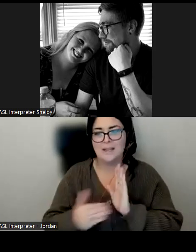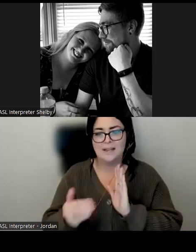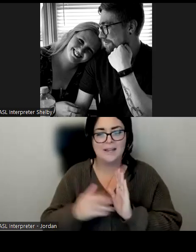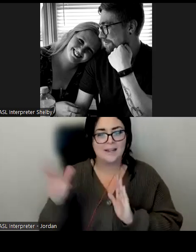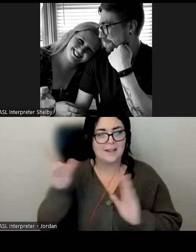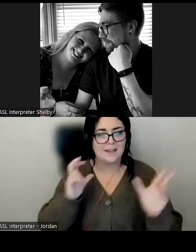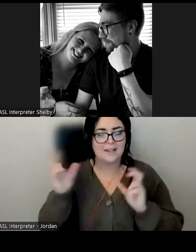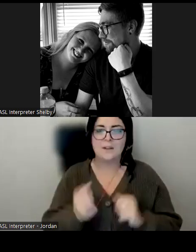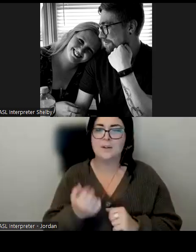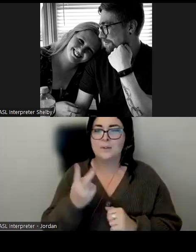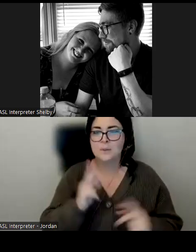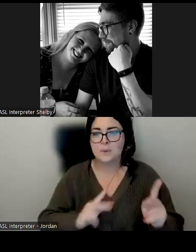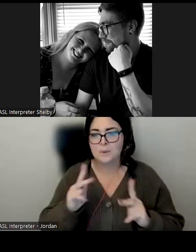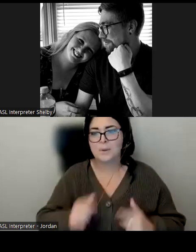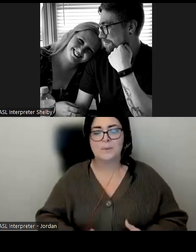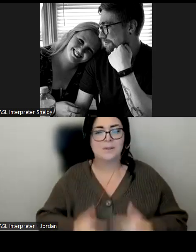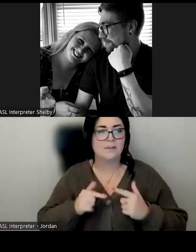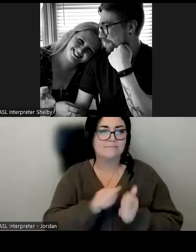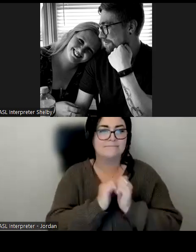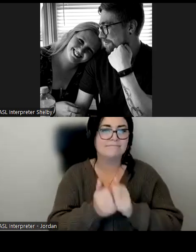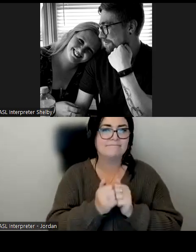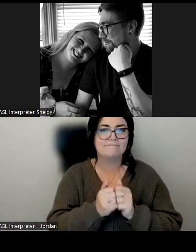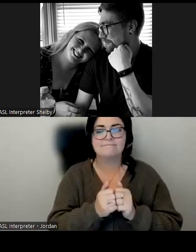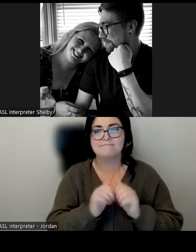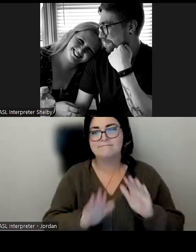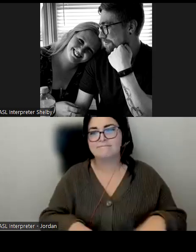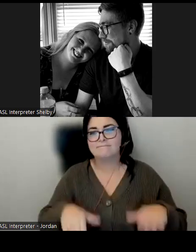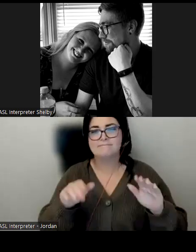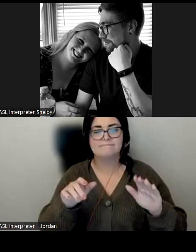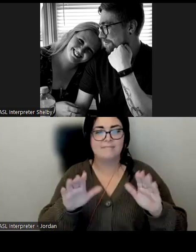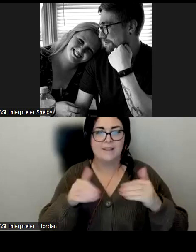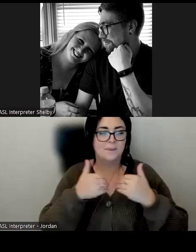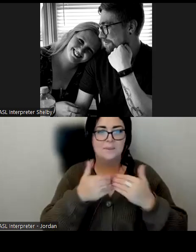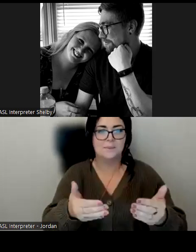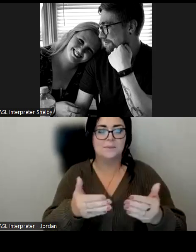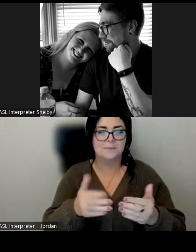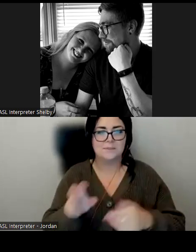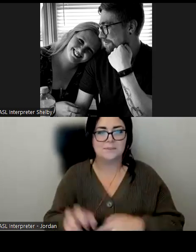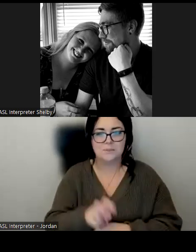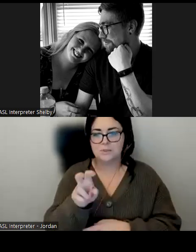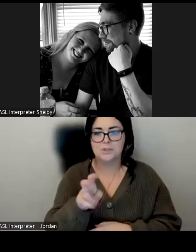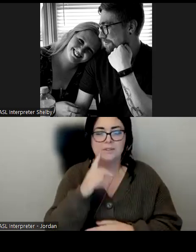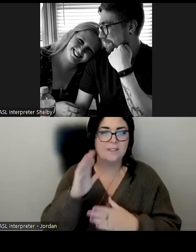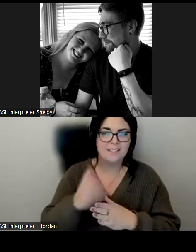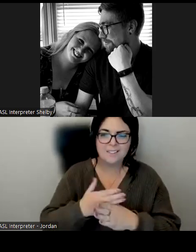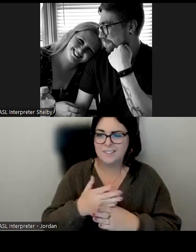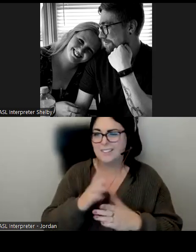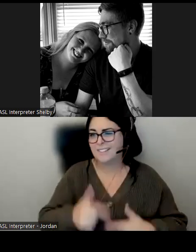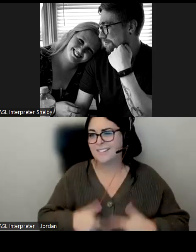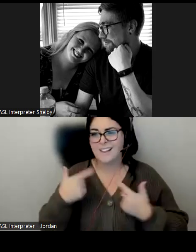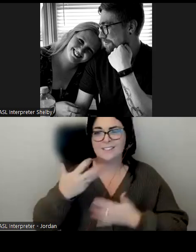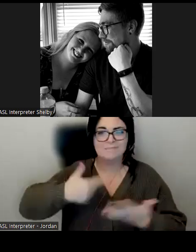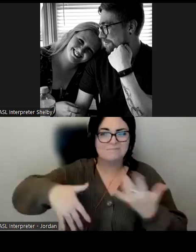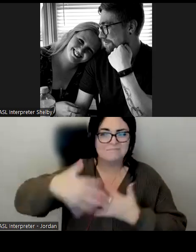are living together throughout their life. They're partners. They share, what they do on a day-to-day